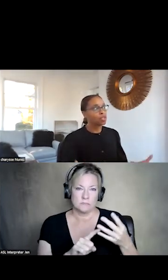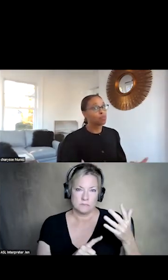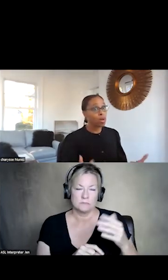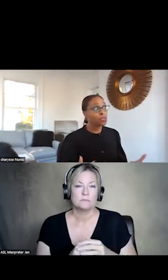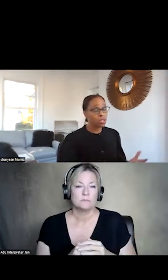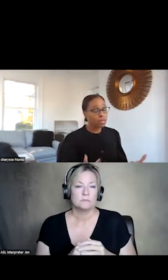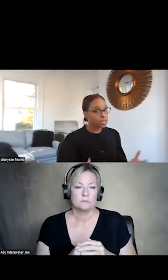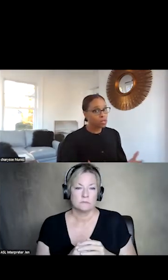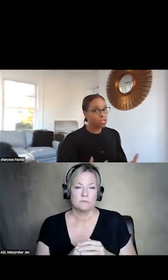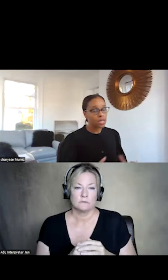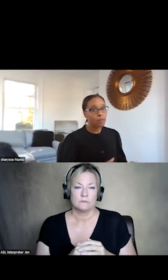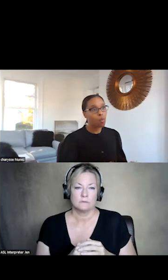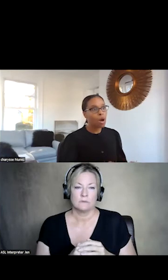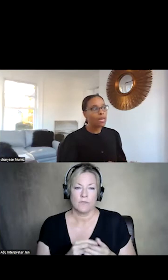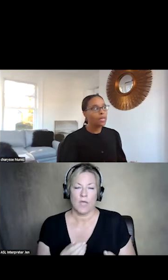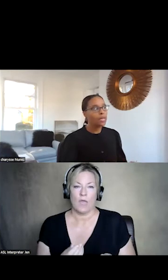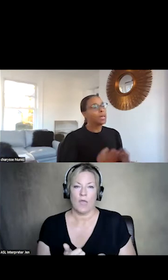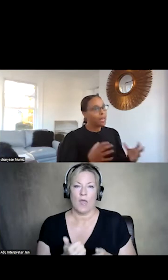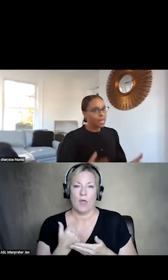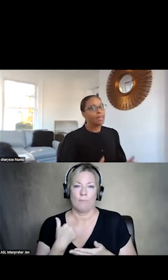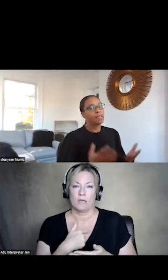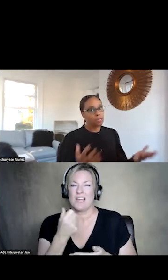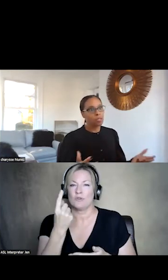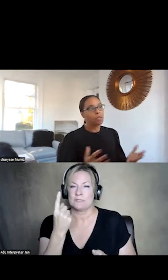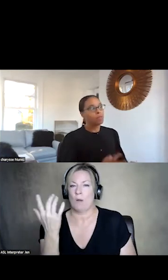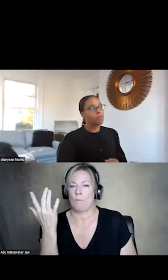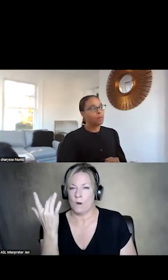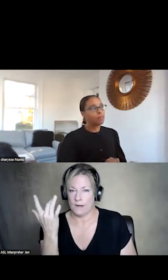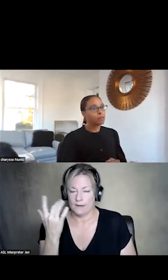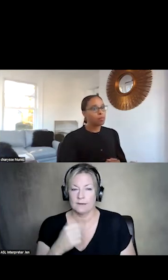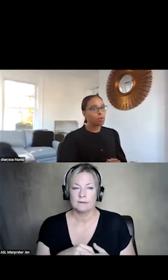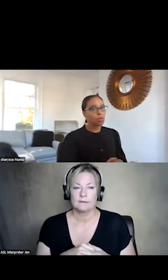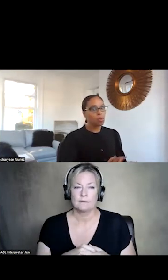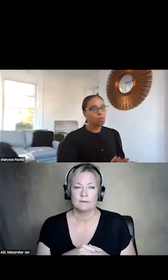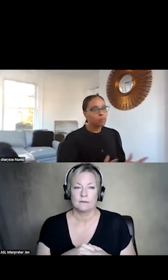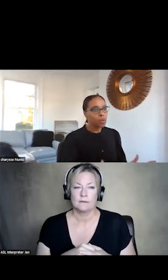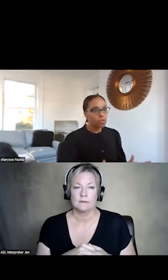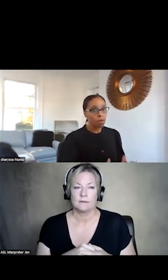that give us the understanding of the why. And